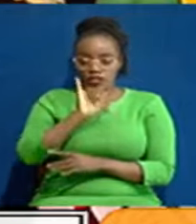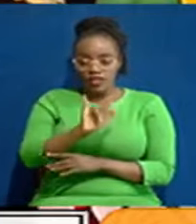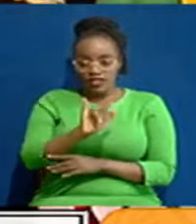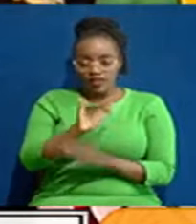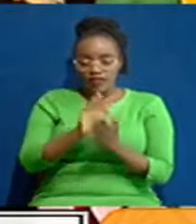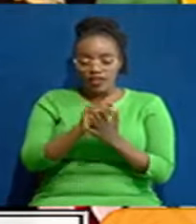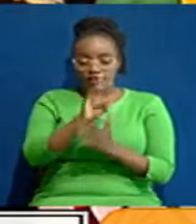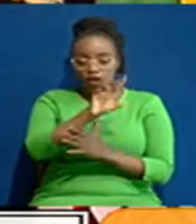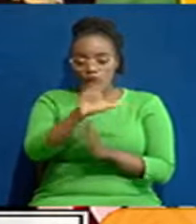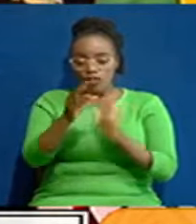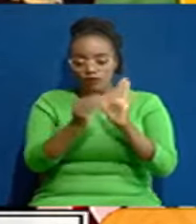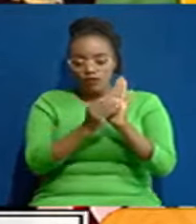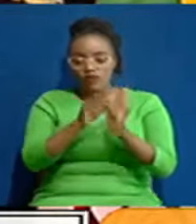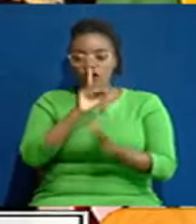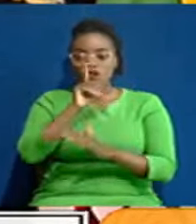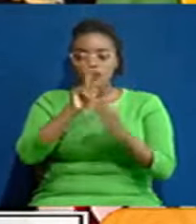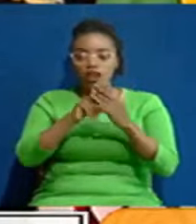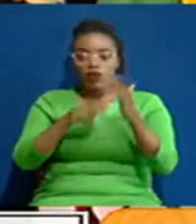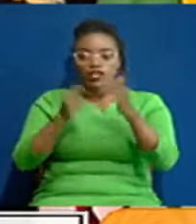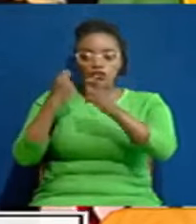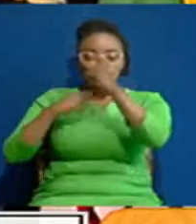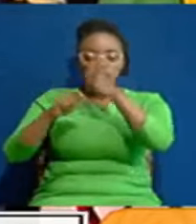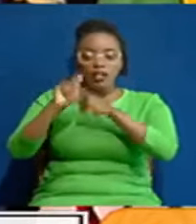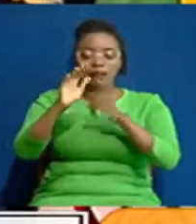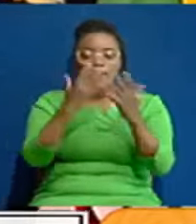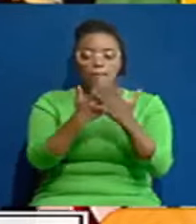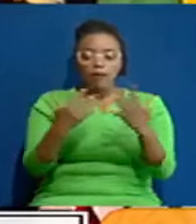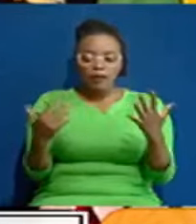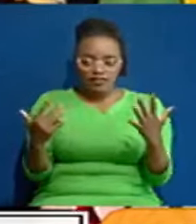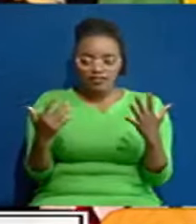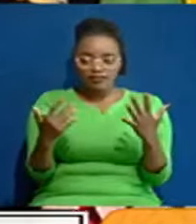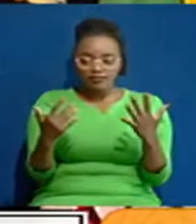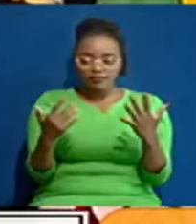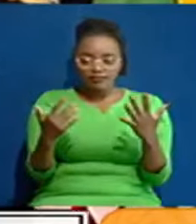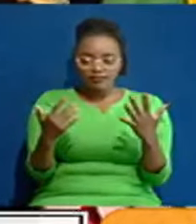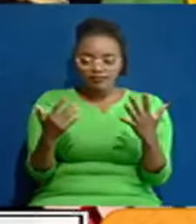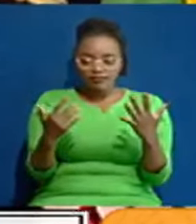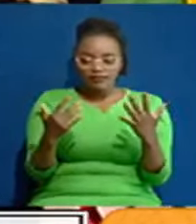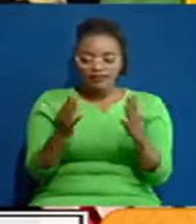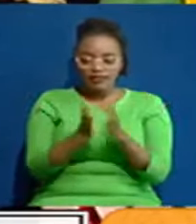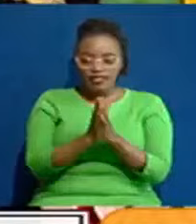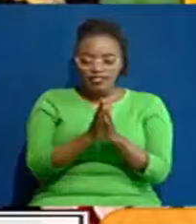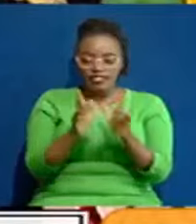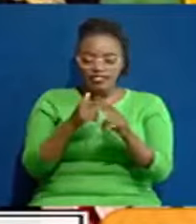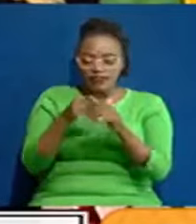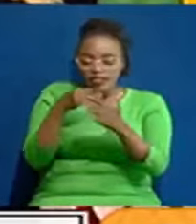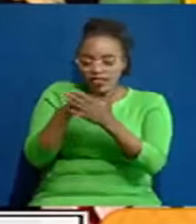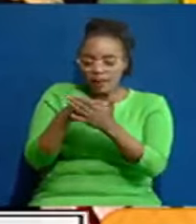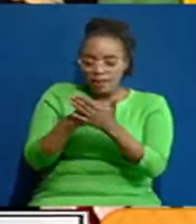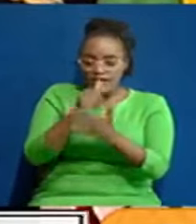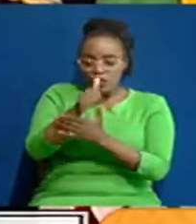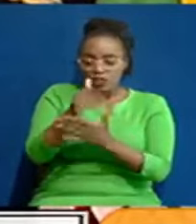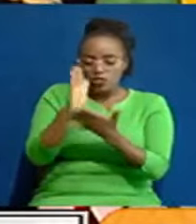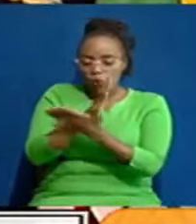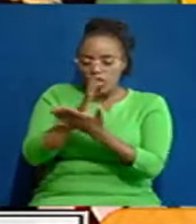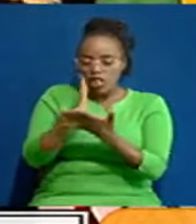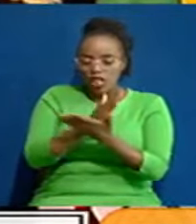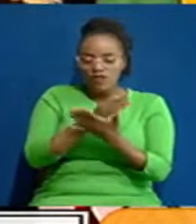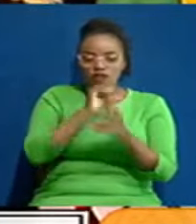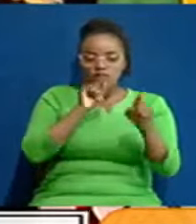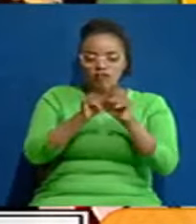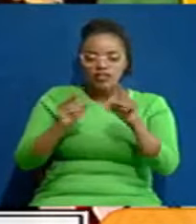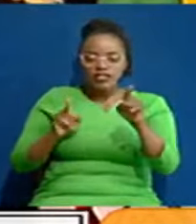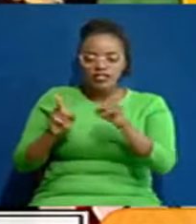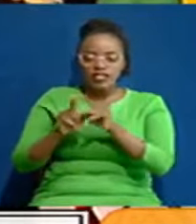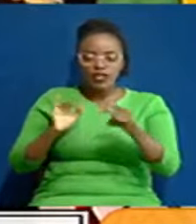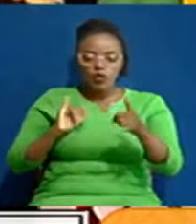And in his will, he directed that we sell all his properties and divide the proceeds among his brothers, sisters,